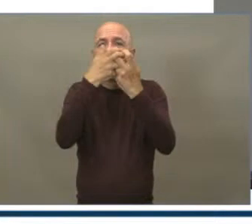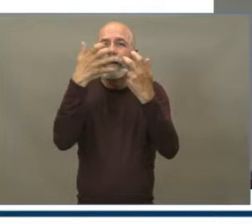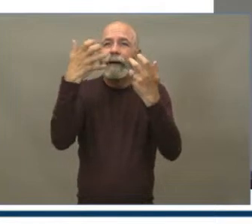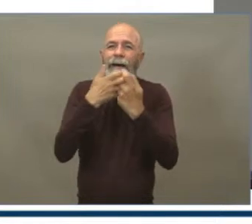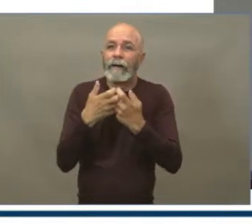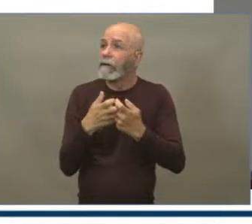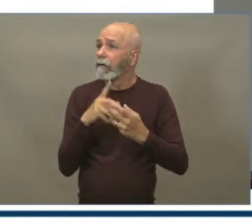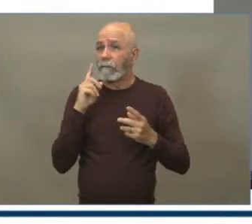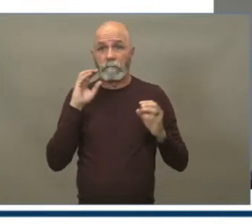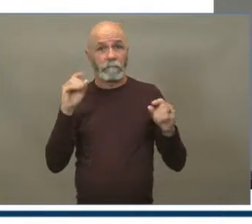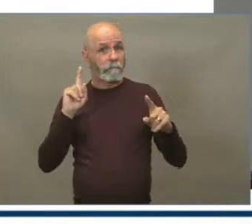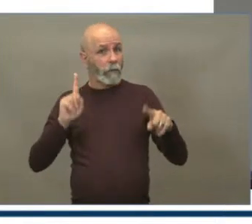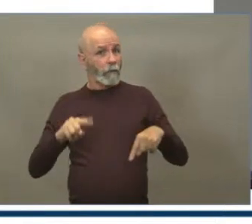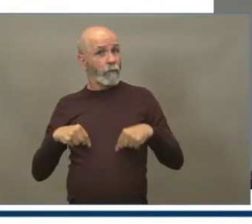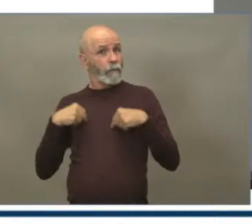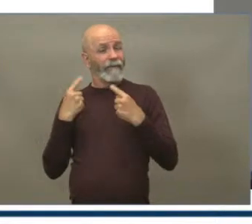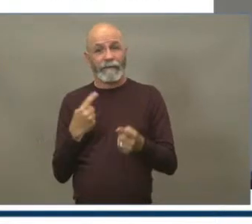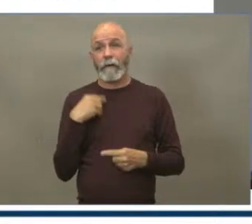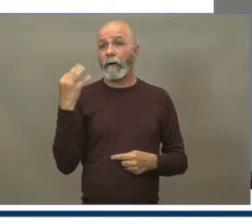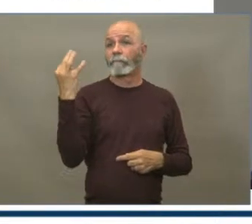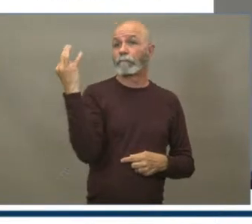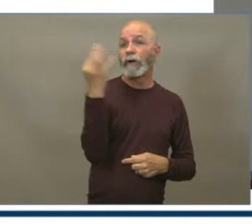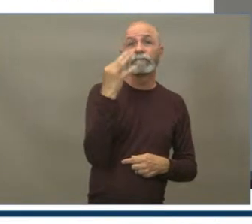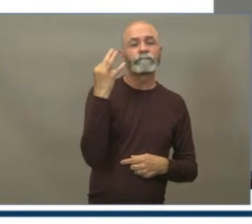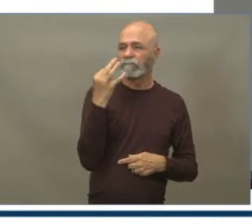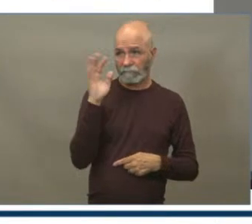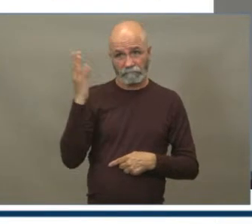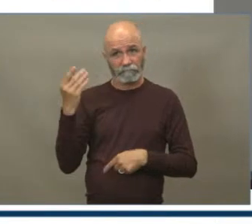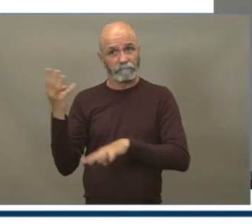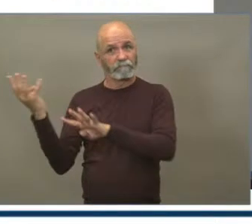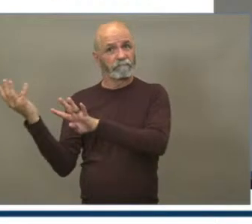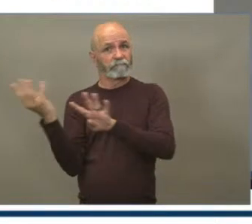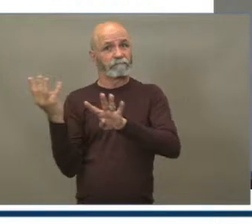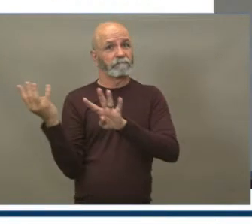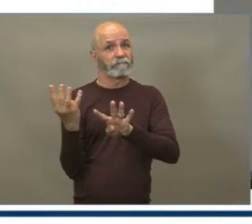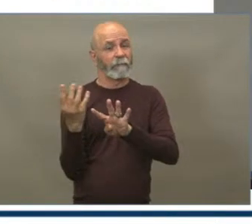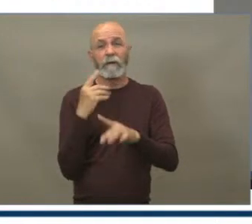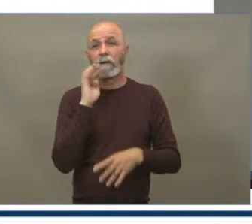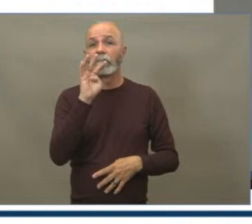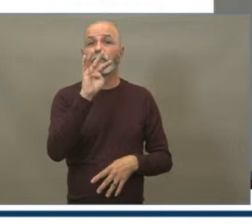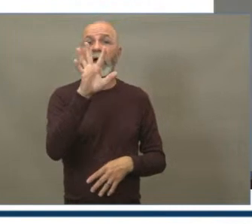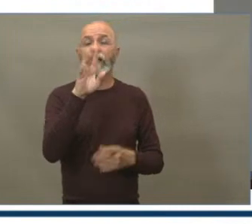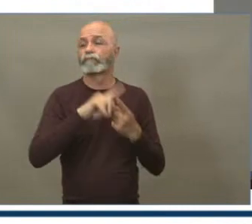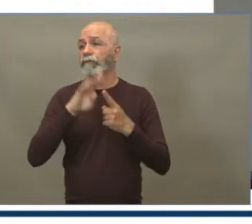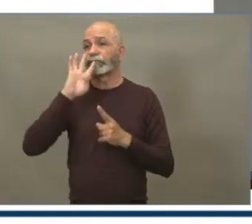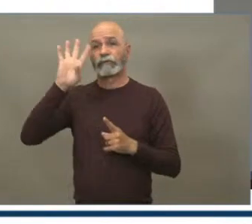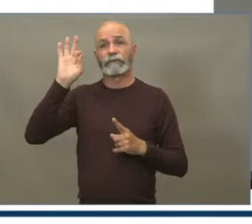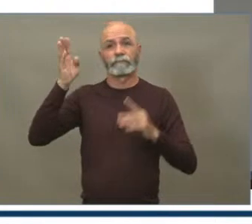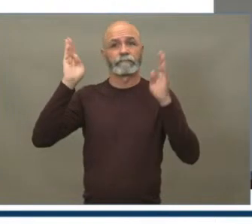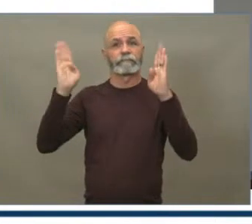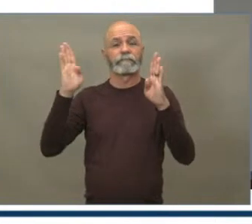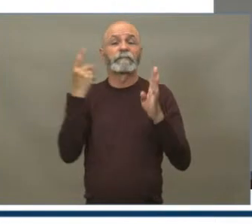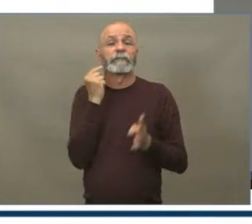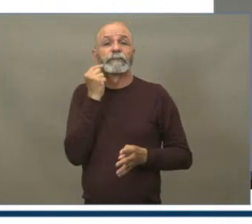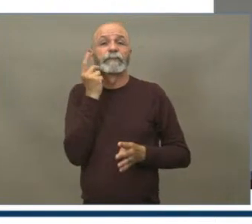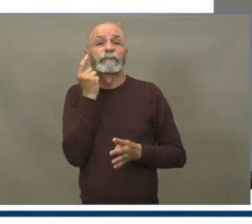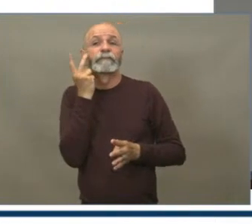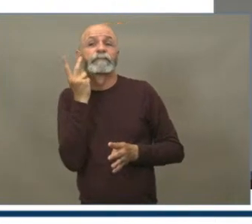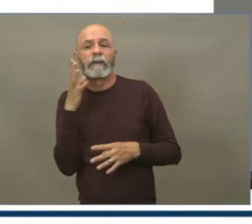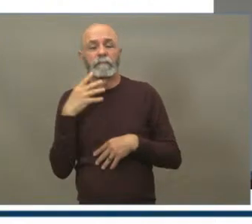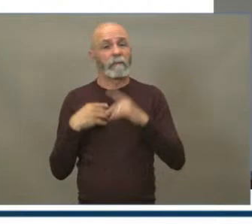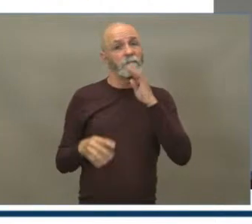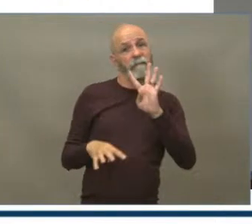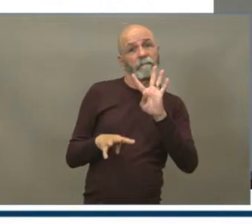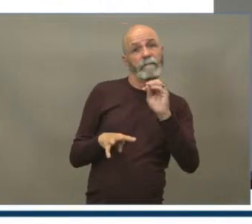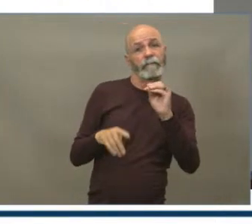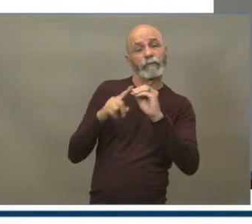to 49-year-olds, expecting that we were going to get to the next group, the 40 to 44-year-olds, maybe a week or 2 weeks in